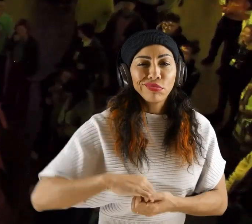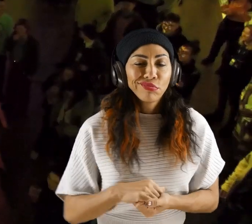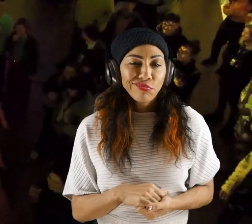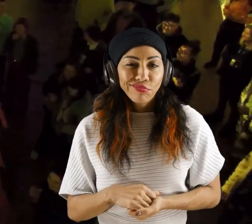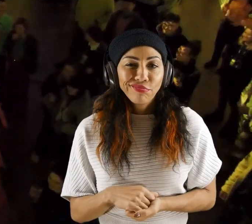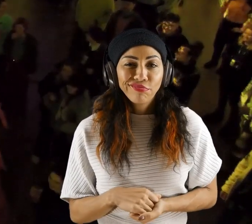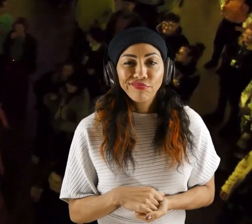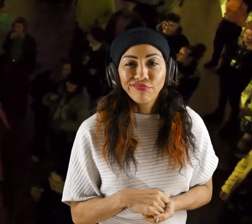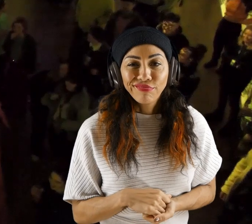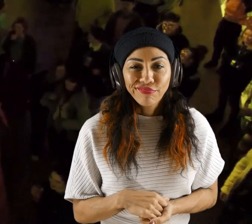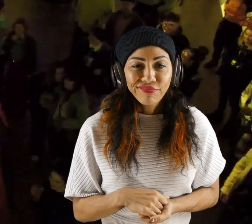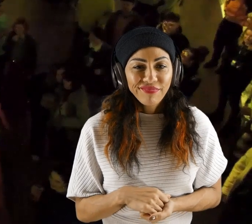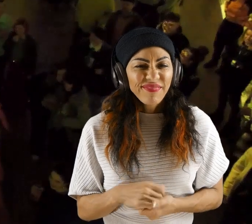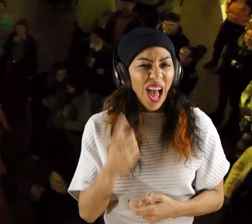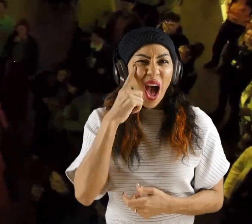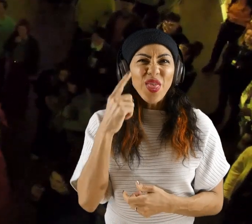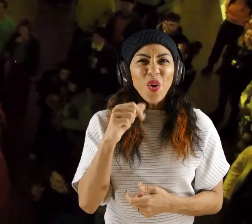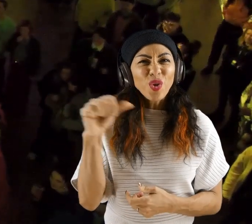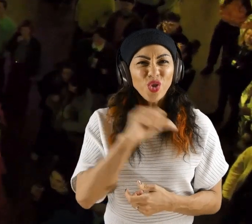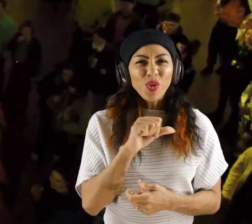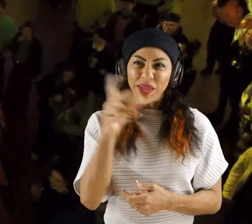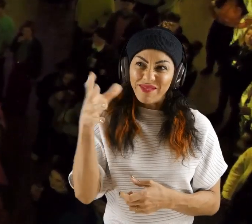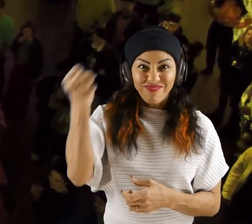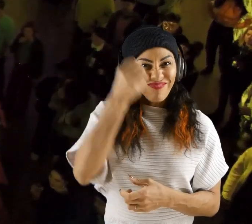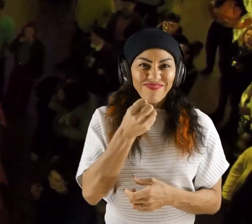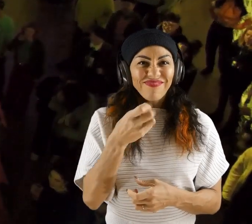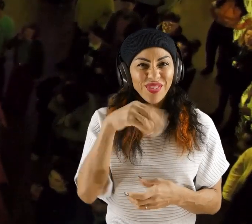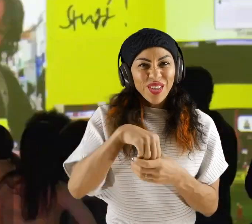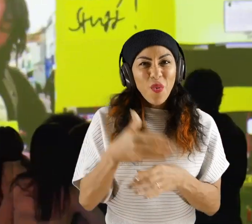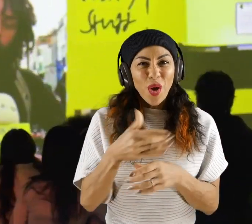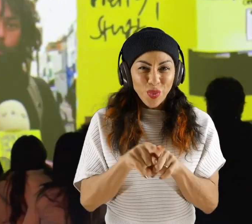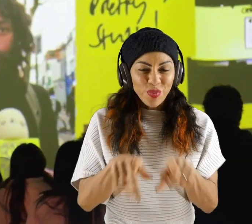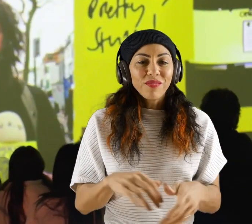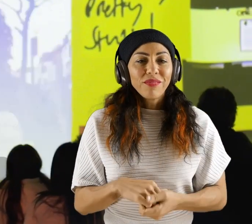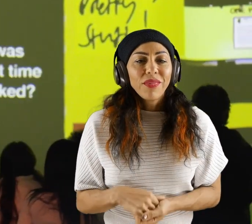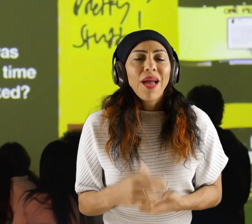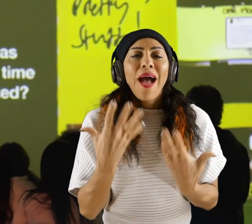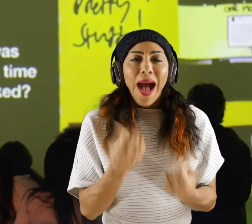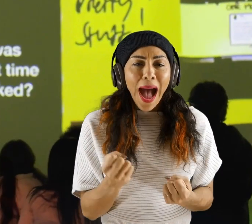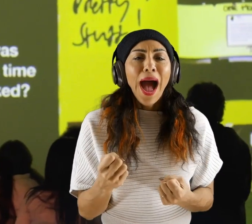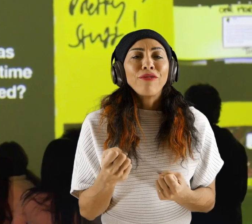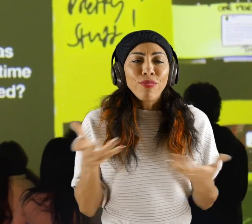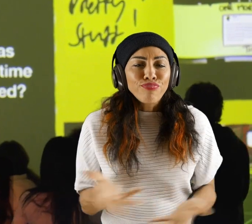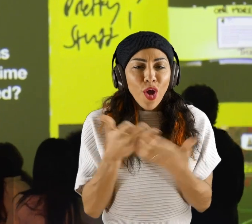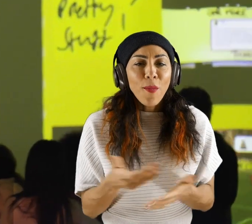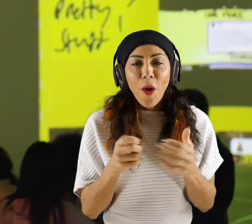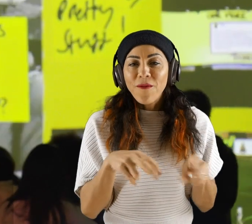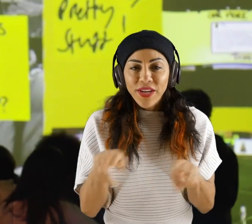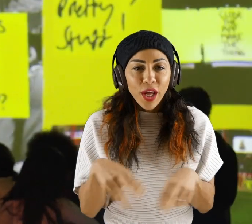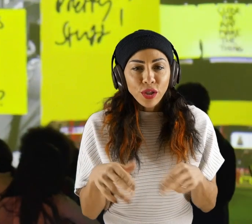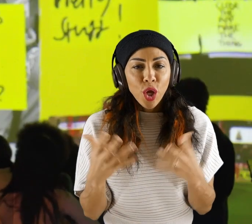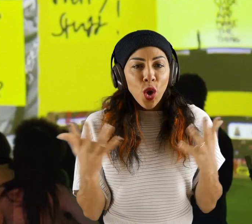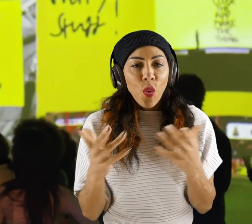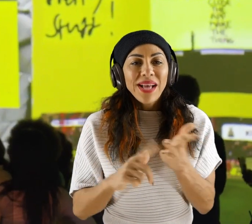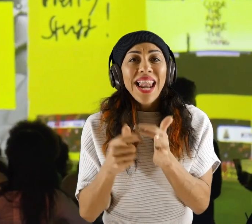I thought I'd put him in the work too. And there's these promo videos done. Where's Lev? Is he in there? Make